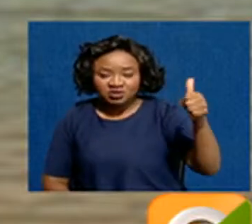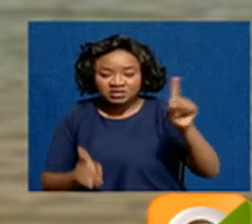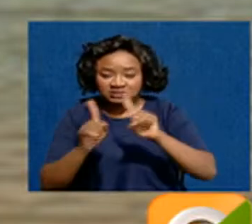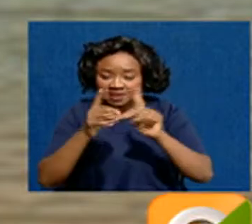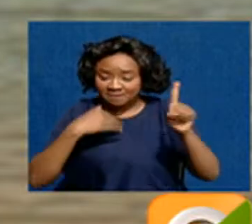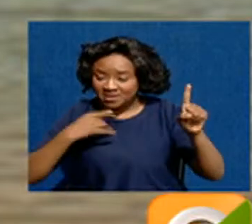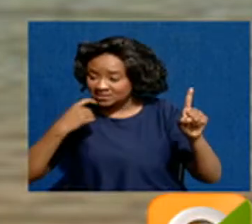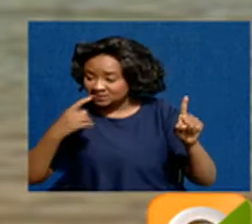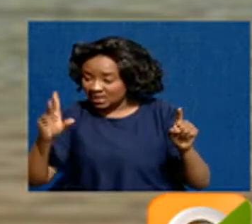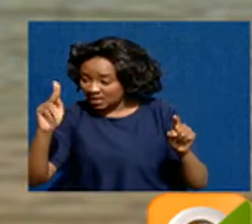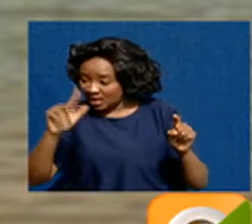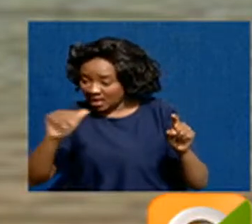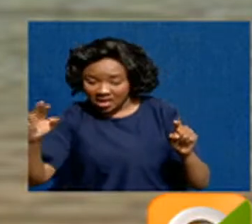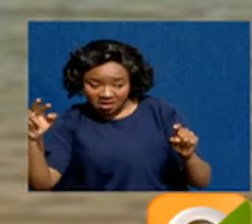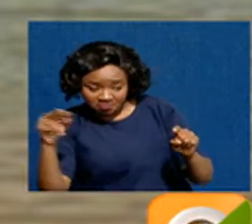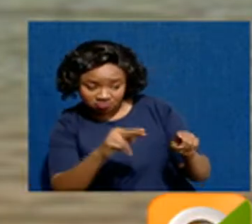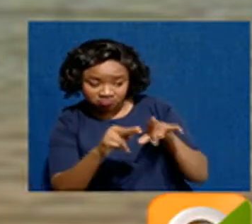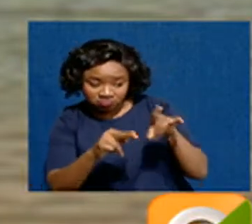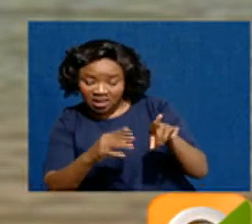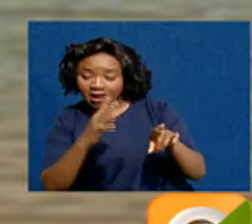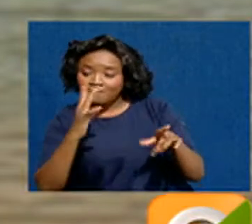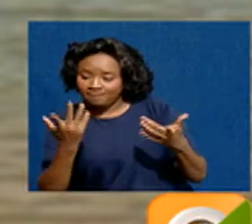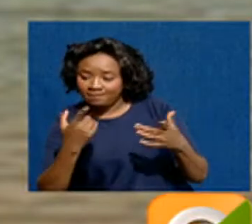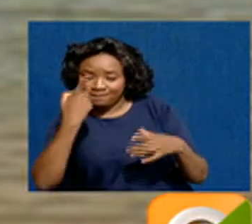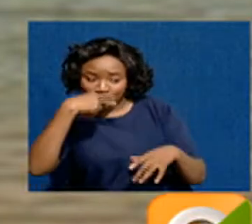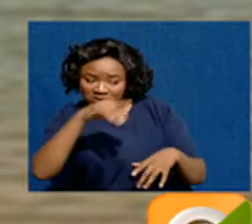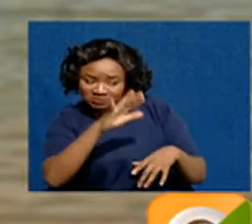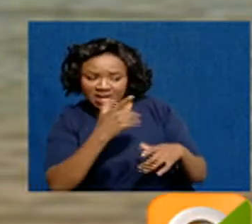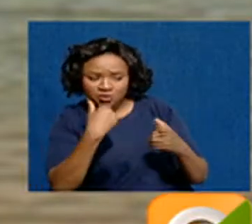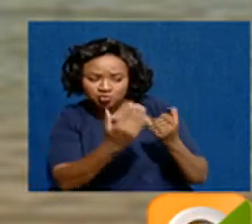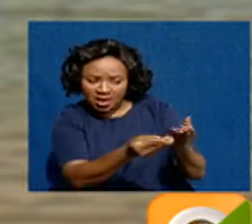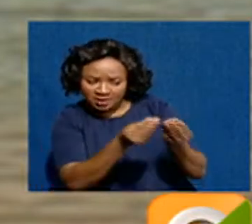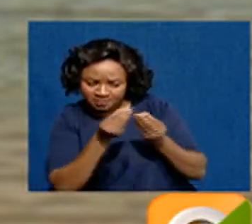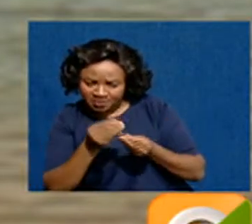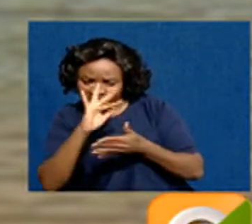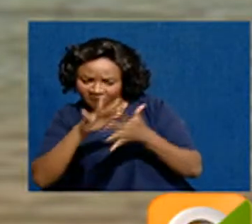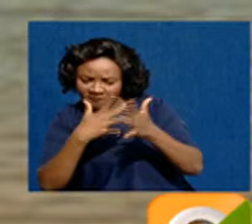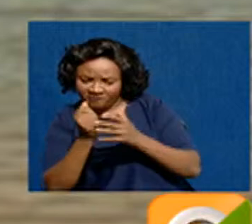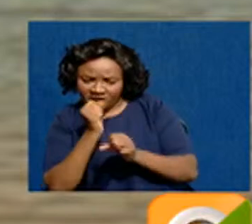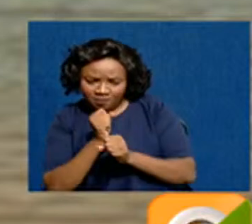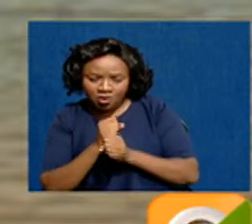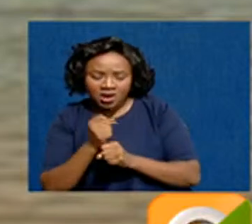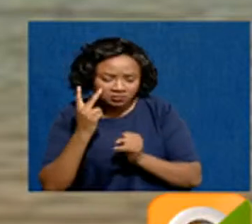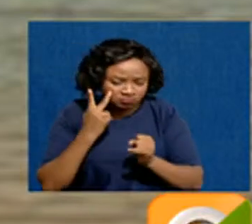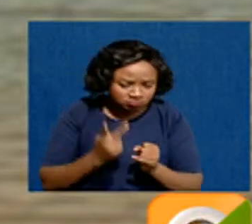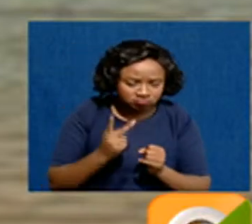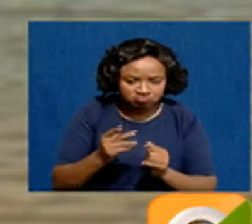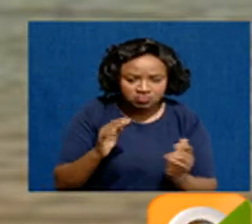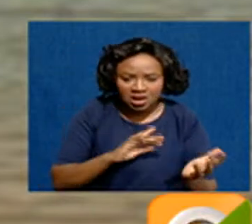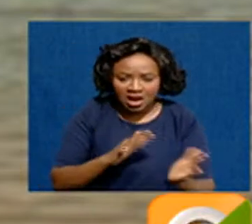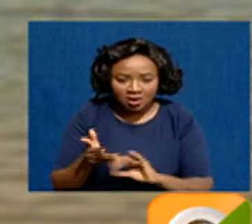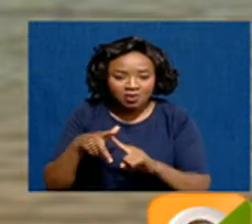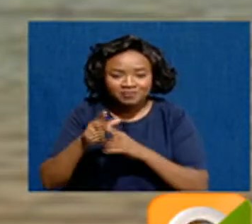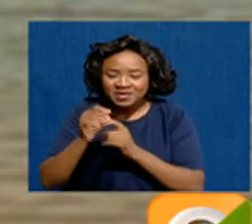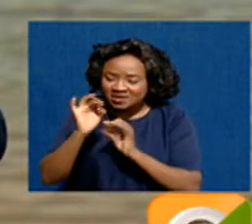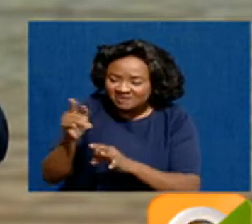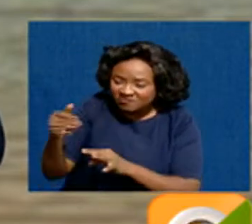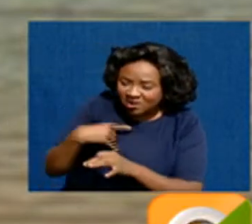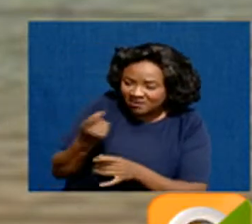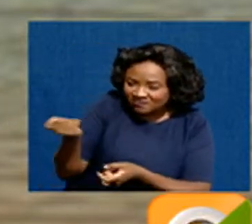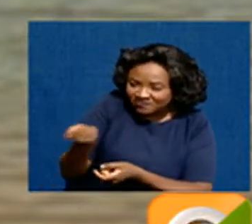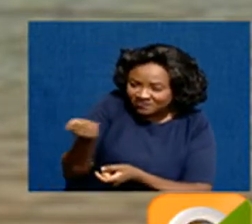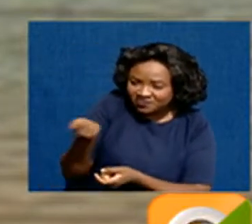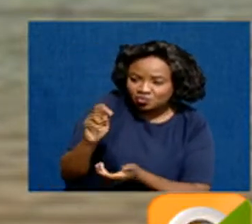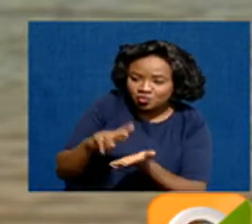a framework agreement for making sure that you have a standby emergency people, even if it's fewer resources, even if it means that person